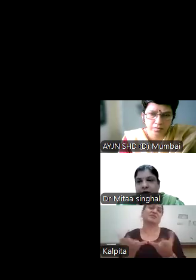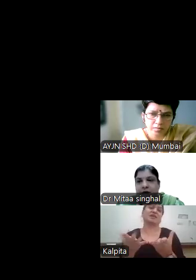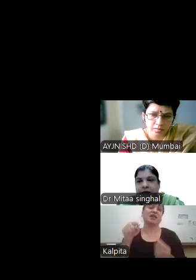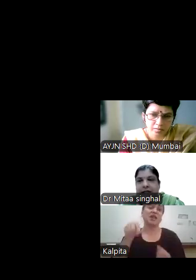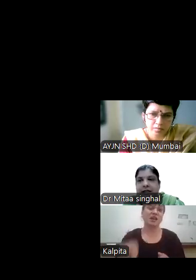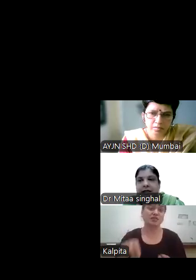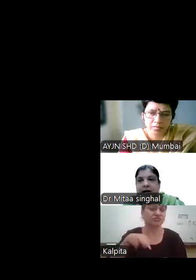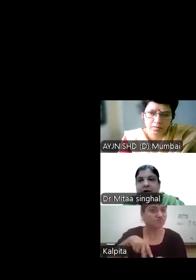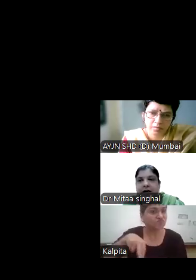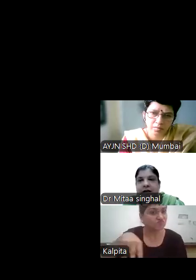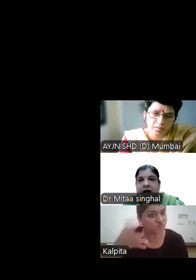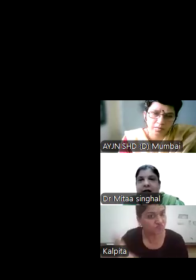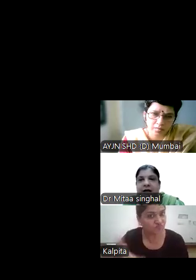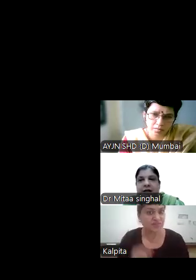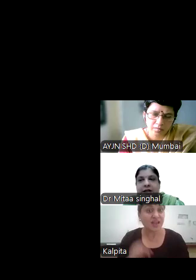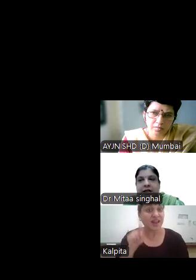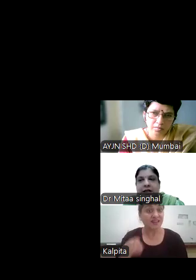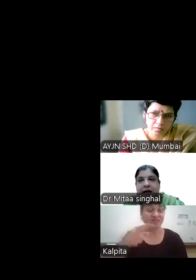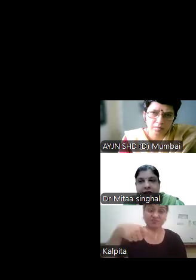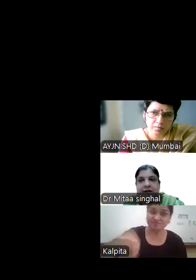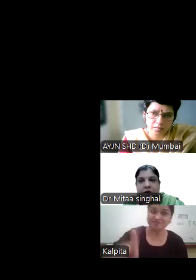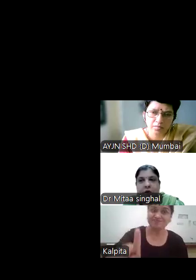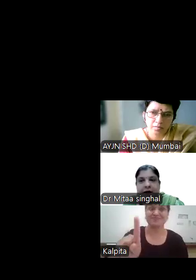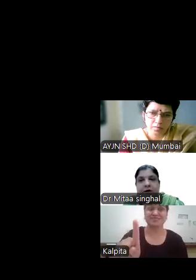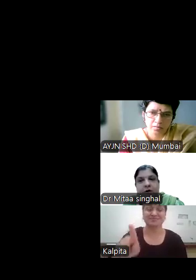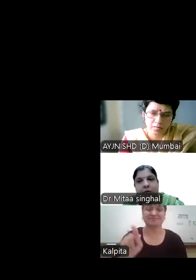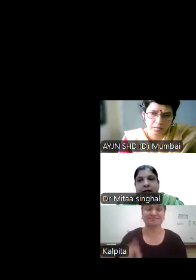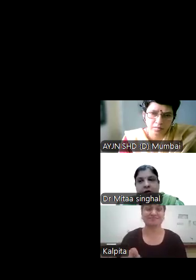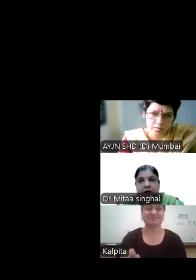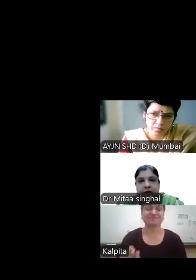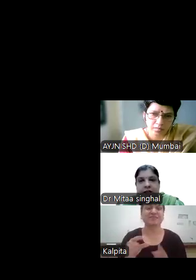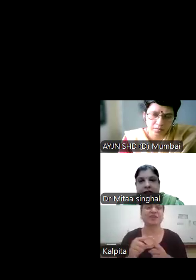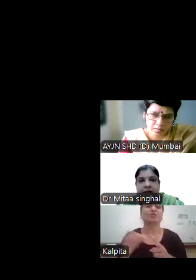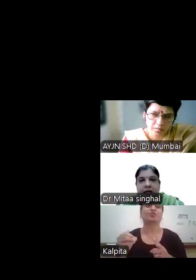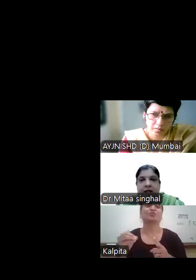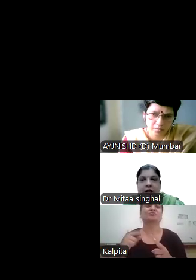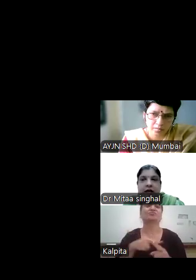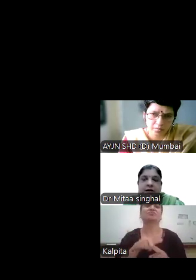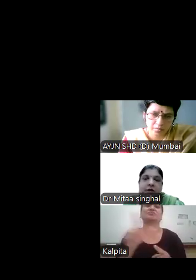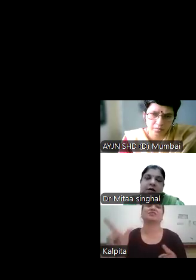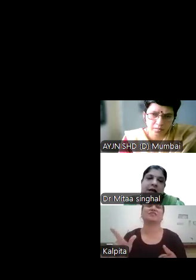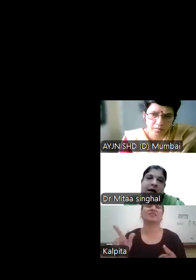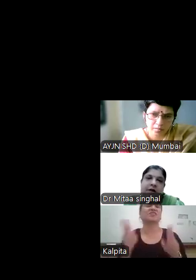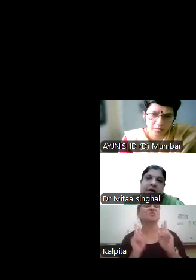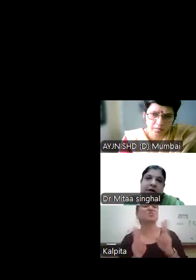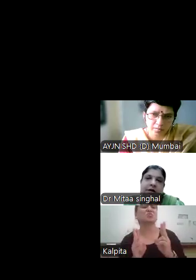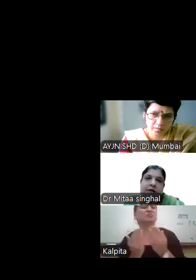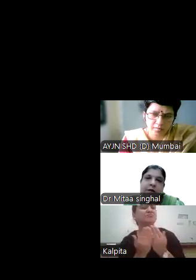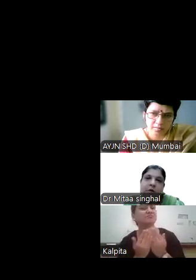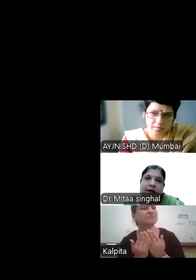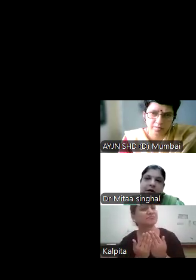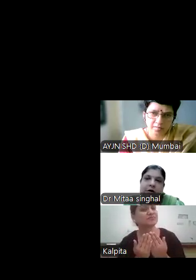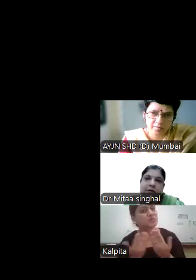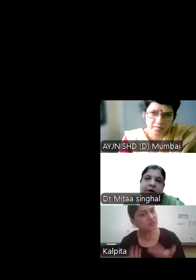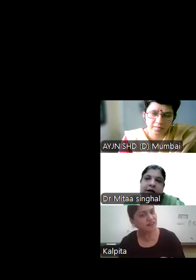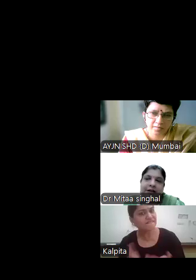school. He is an independent child and he has acquired normal education skills. So he has been rehabilitated till